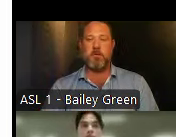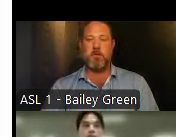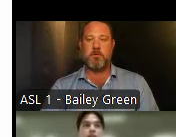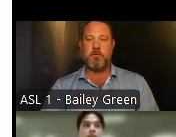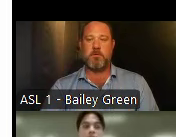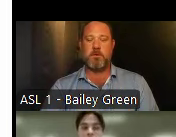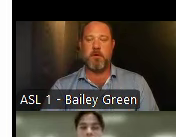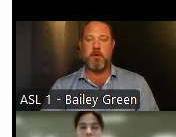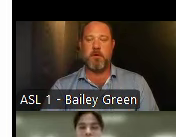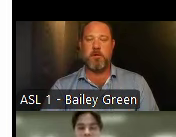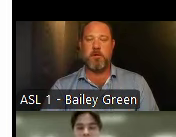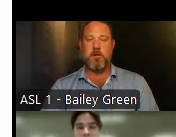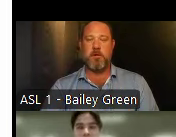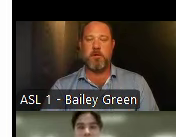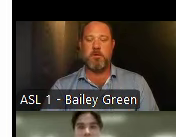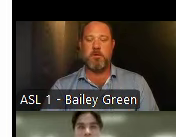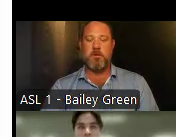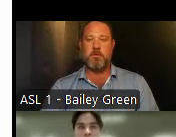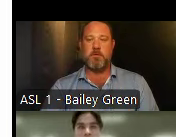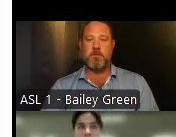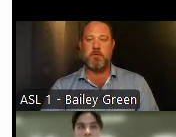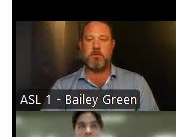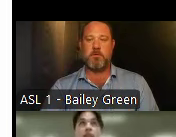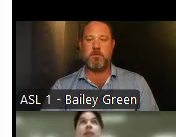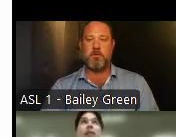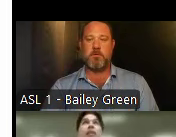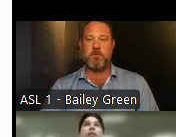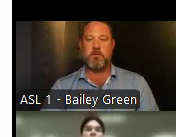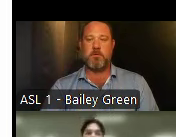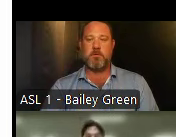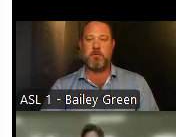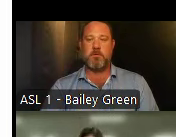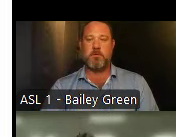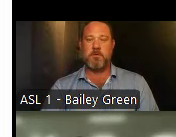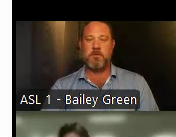you hear me? Yeah, I almost wonder if you should move to Wynn's seat.